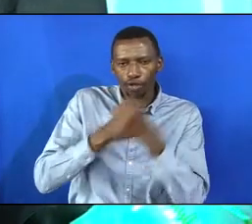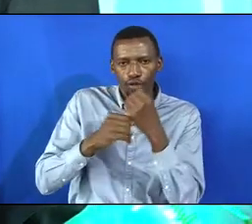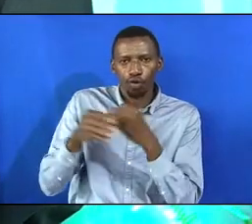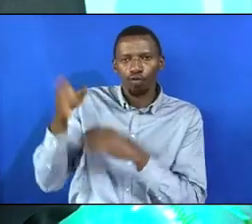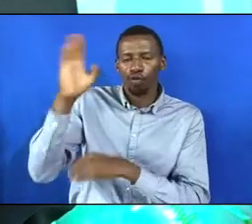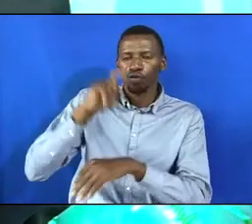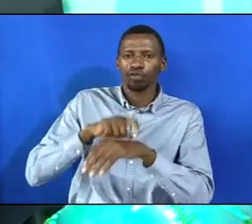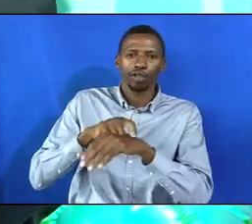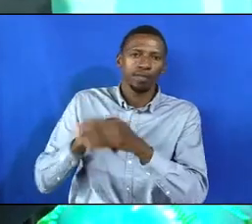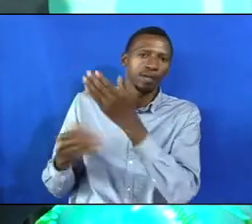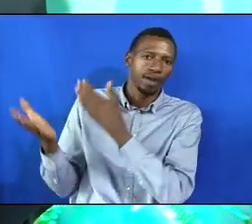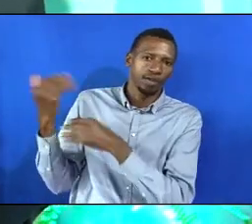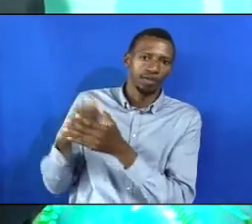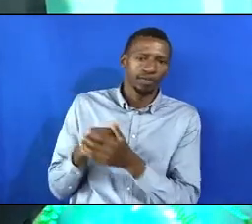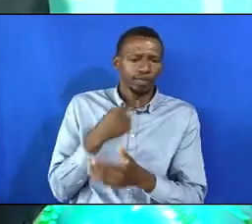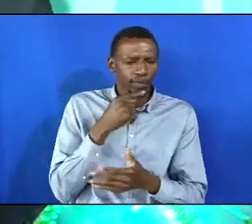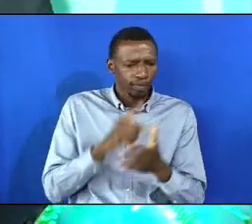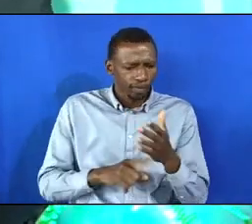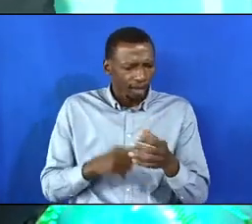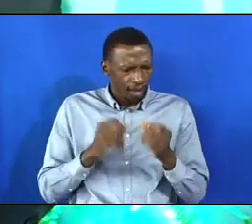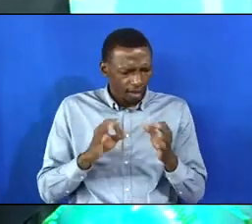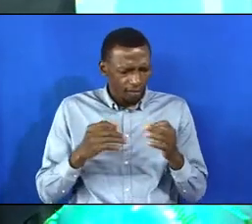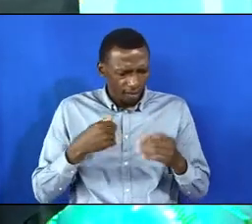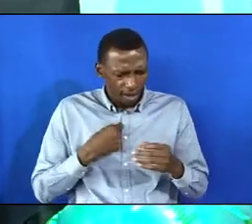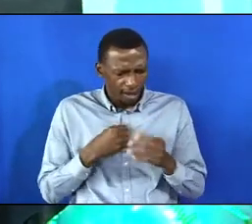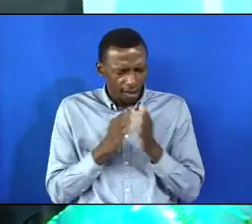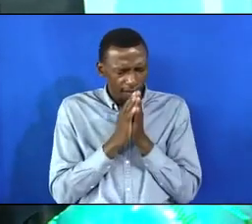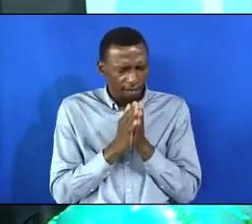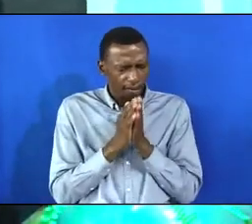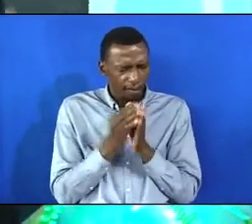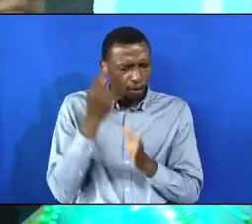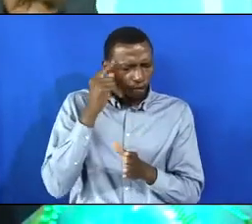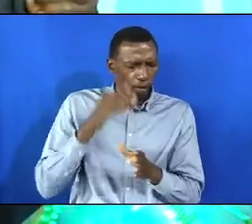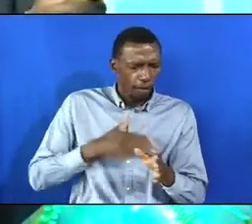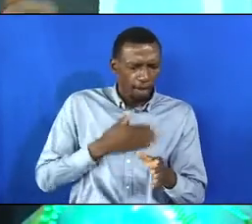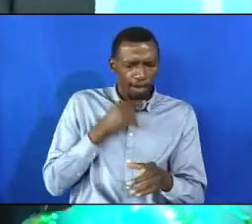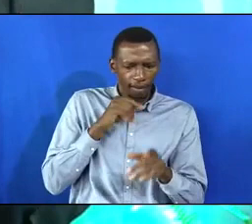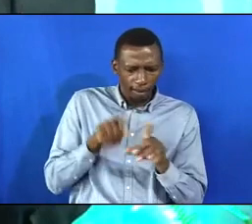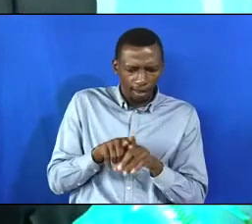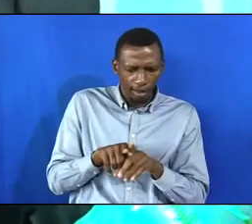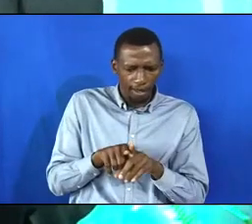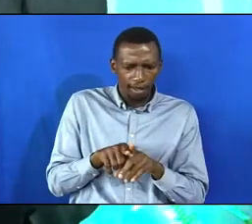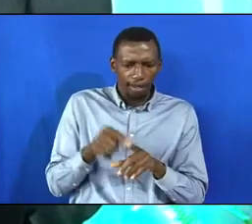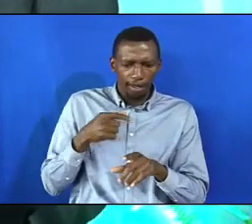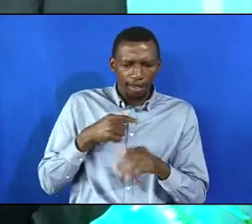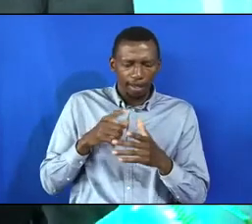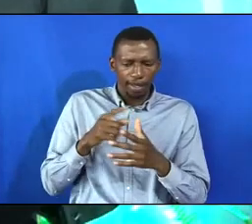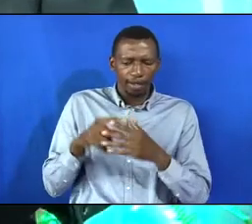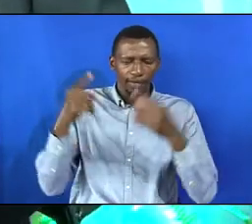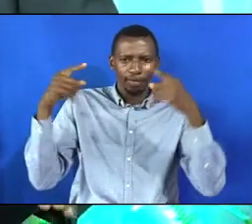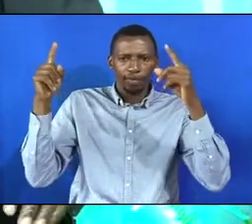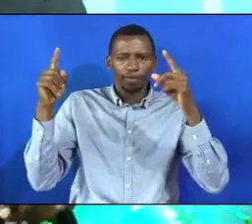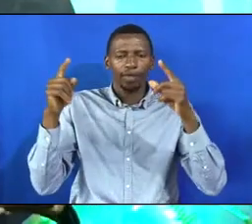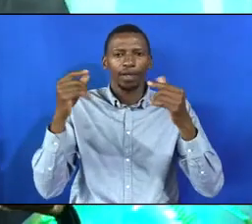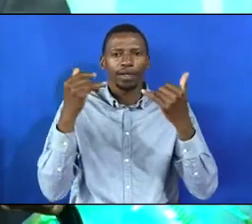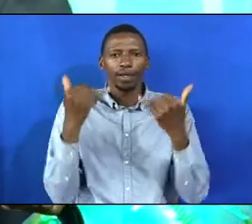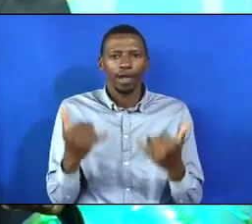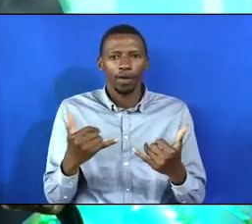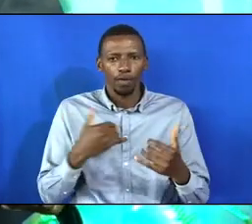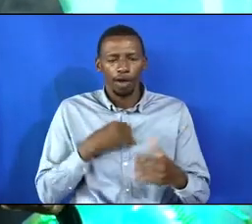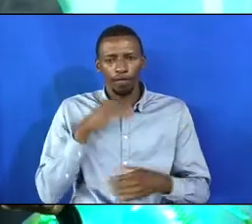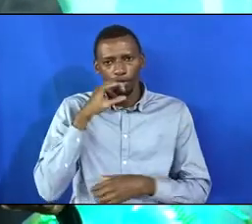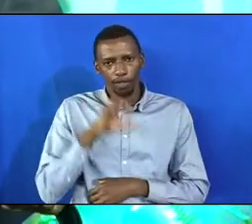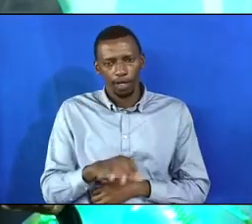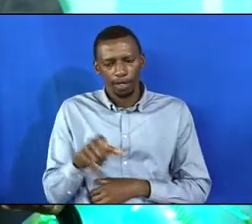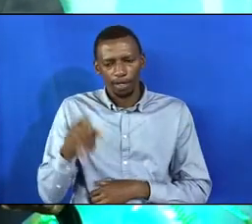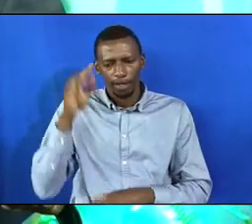if I cried on behalf of my brother and he turned around his grades, now I have a sack. And he faithfully prayed.